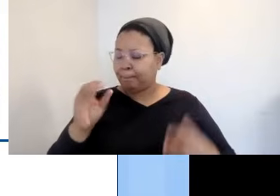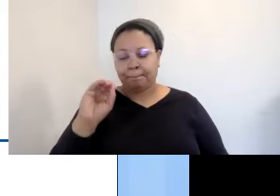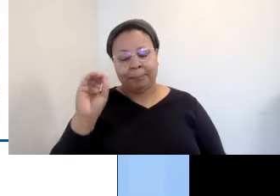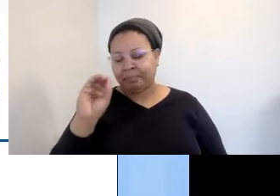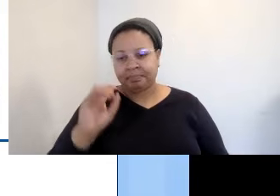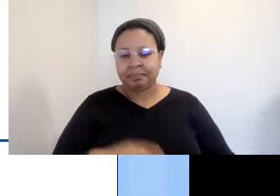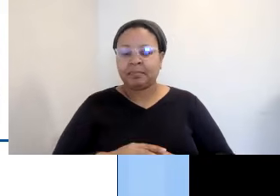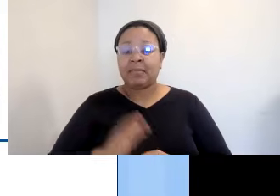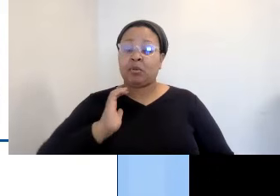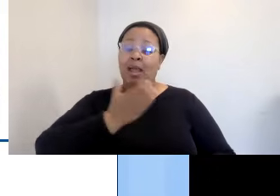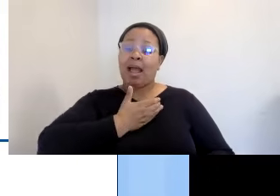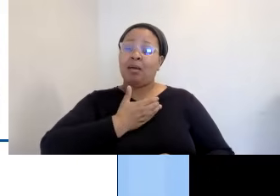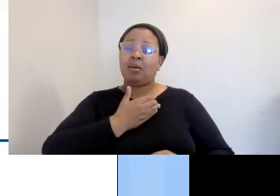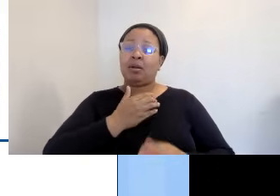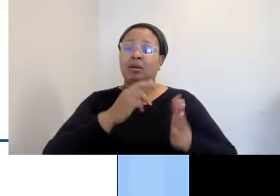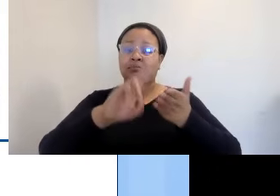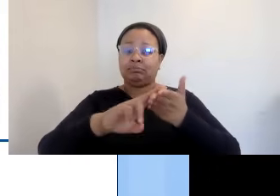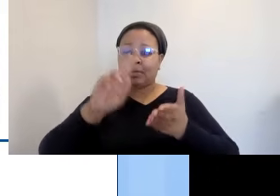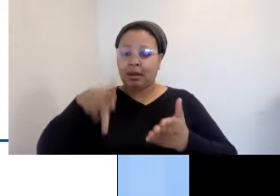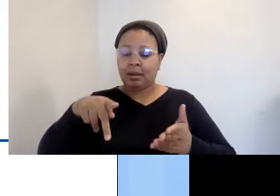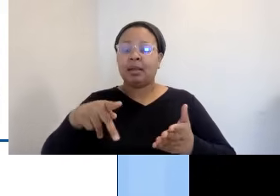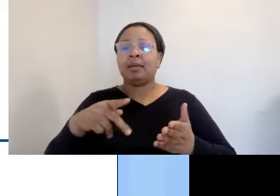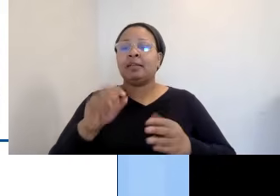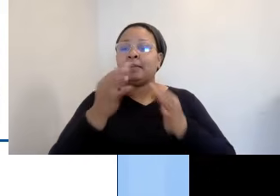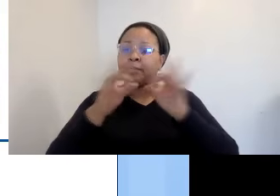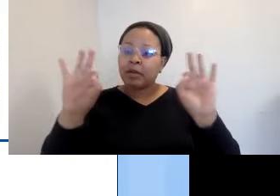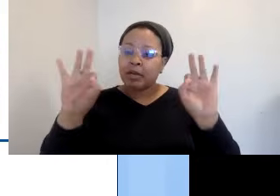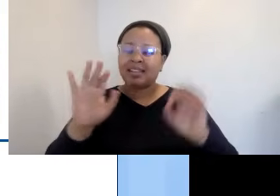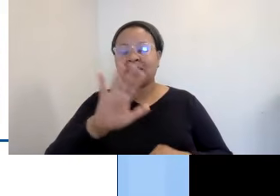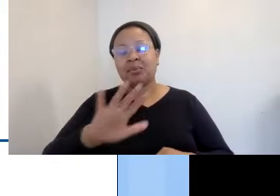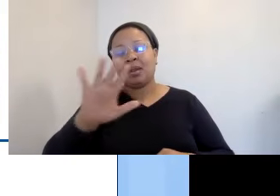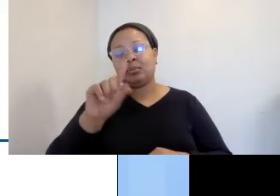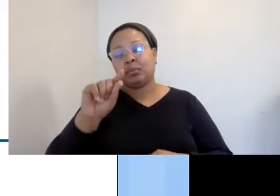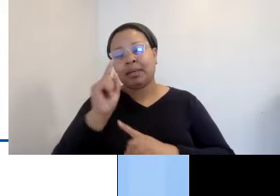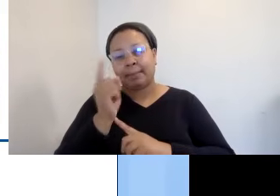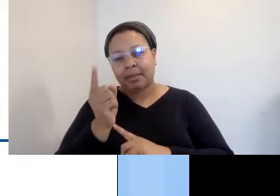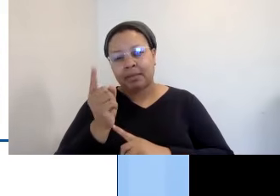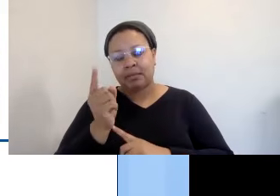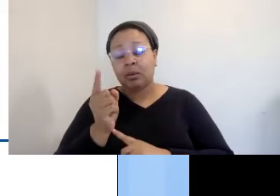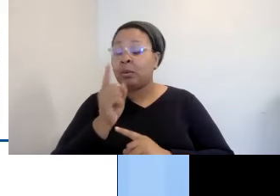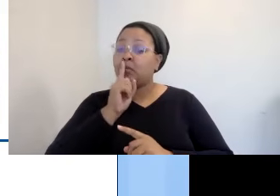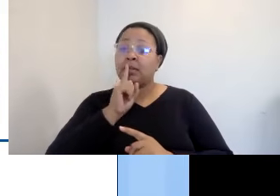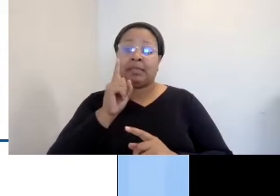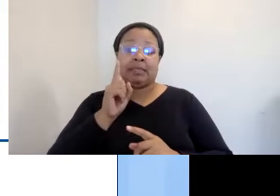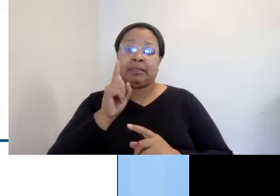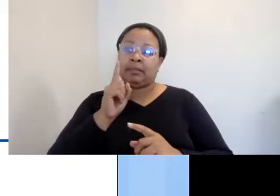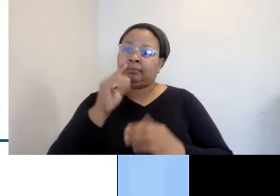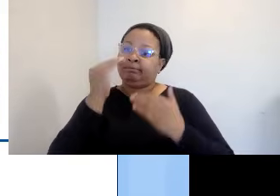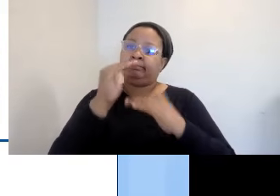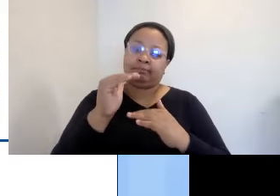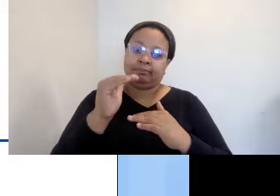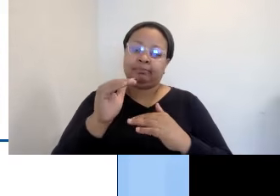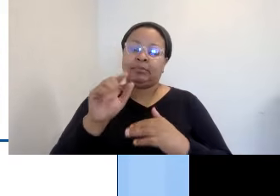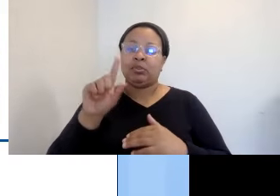is free and it takes approximately 20 minutes. We really do stick with that 20 minutes. We had a young lady with just one finger and